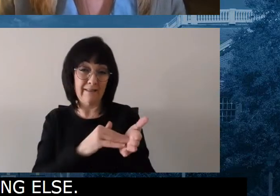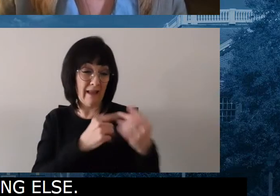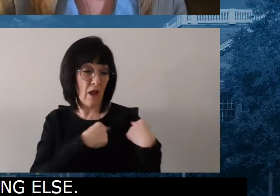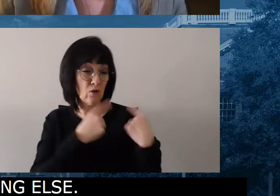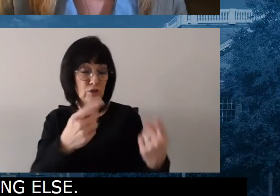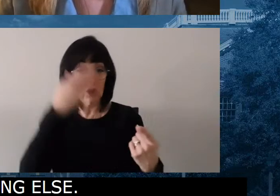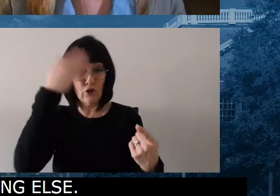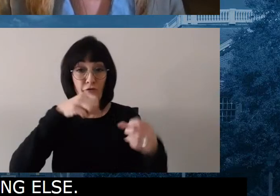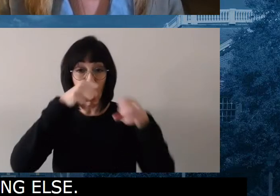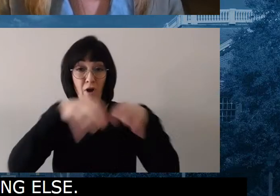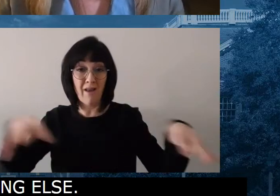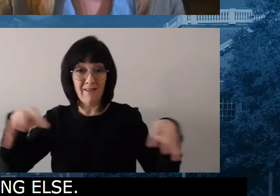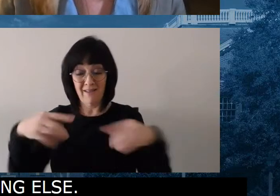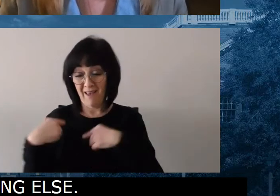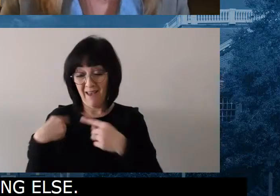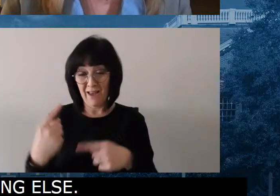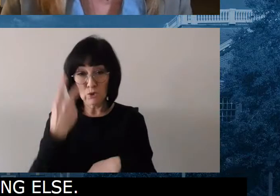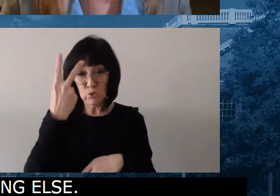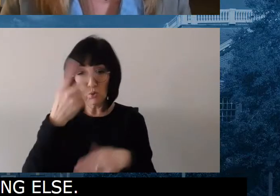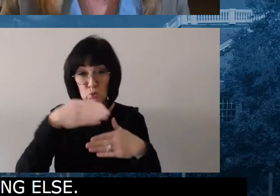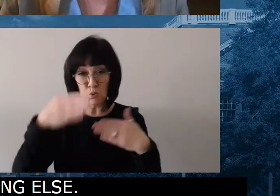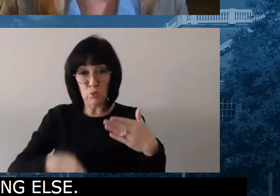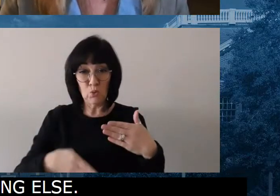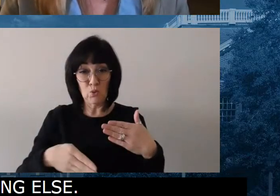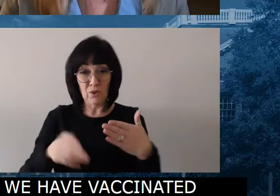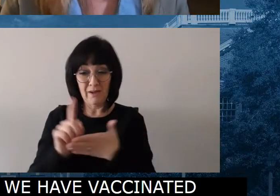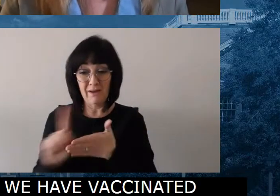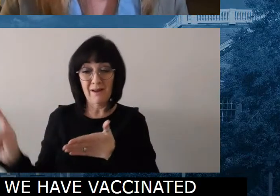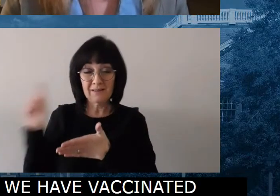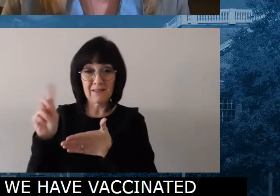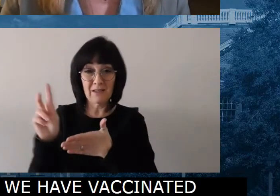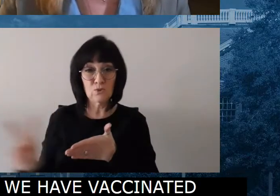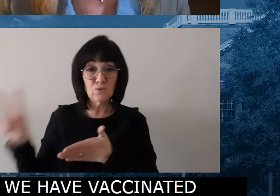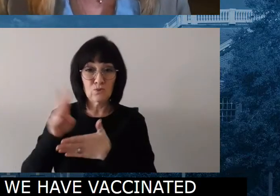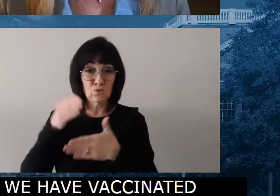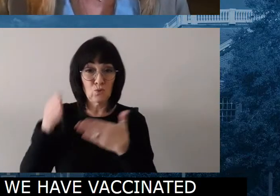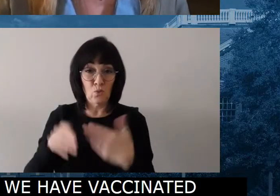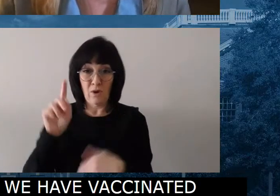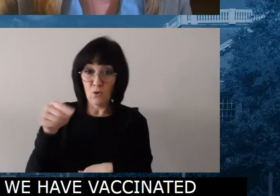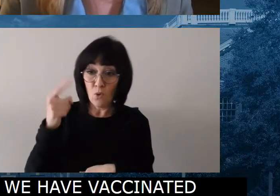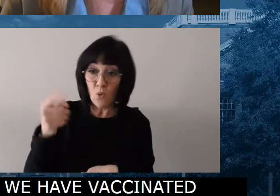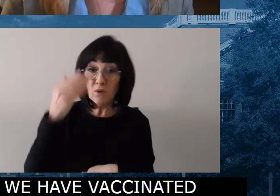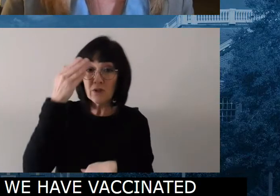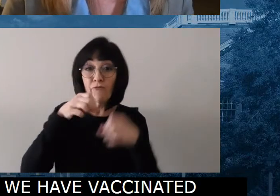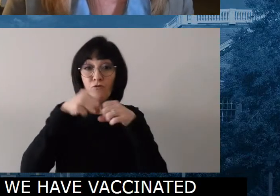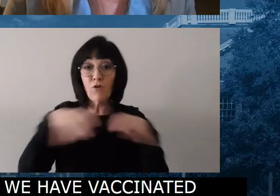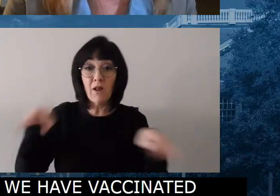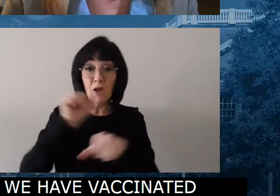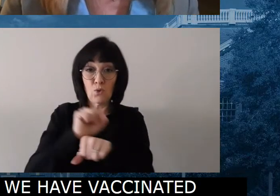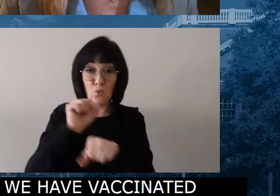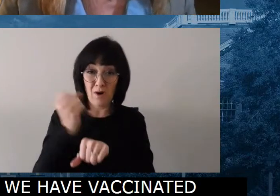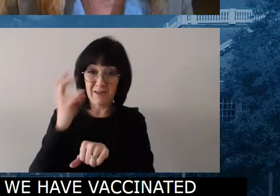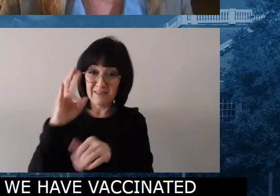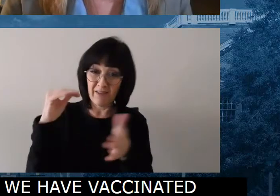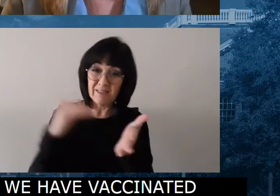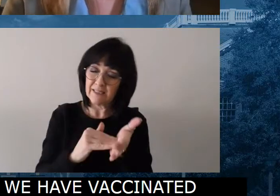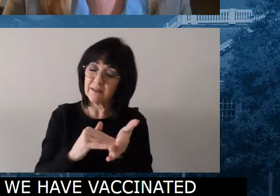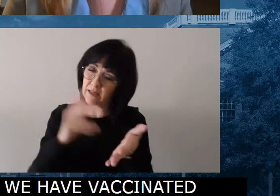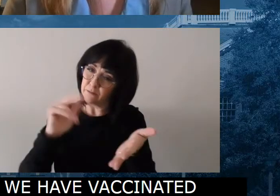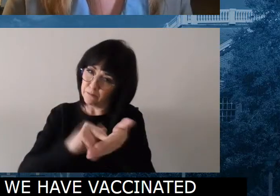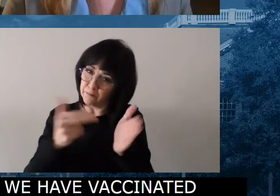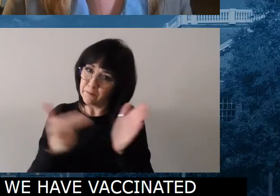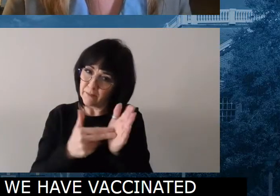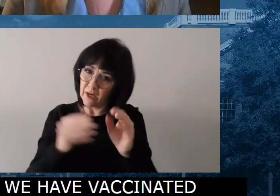2 weekends and more this upcoming weekend says an awful lot about how we value